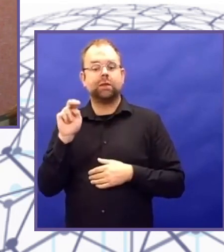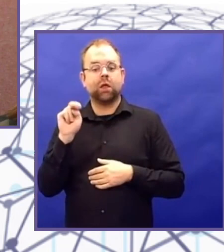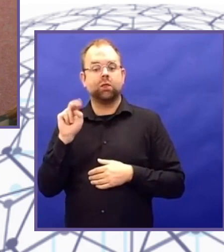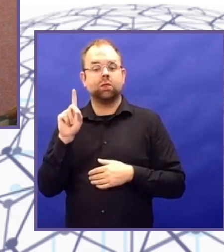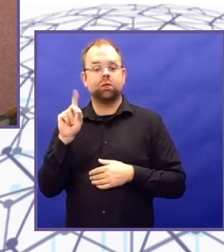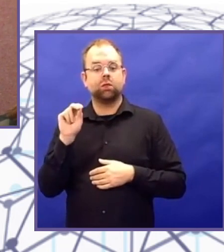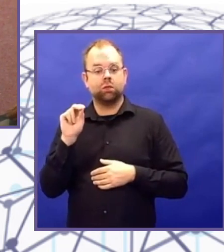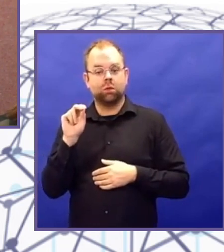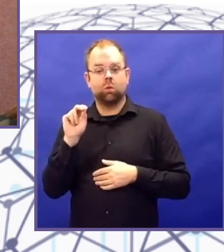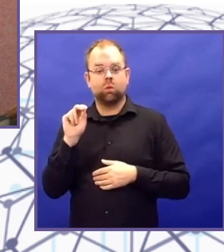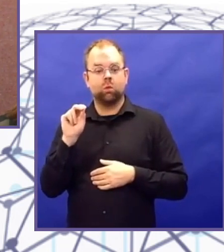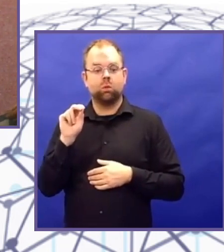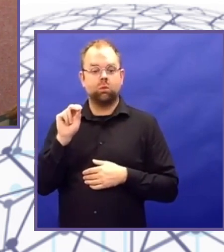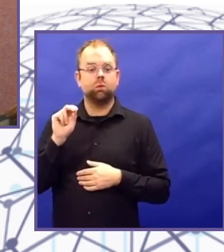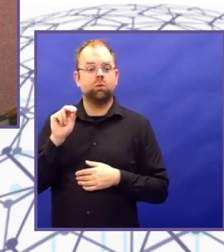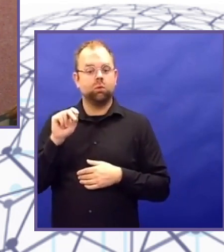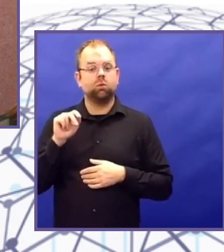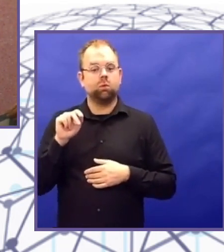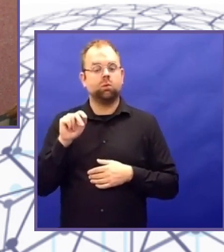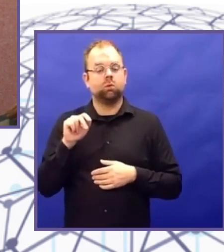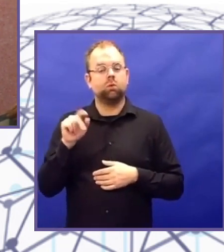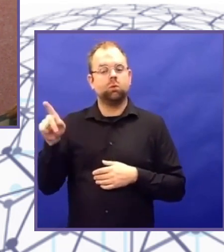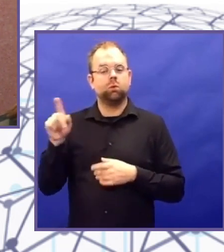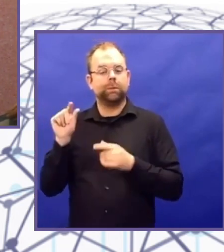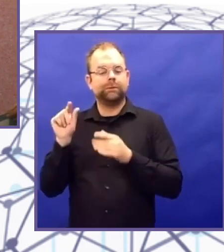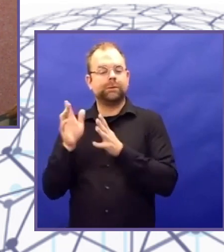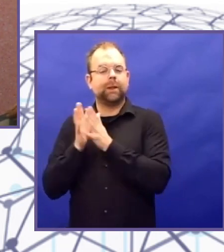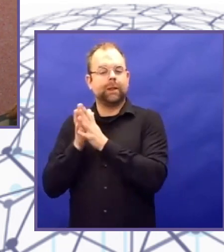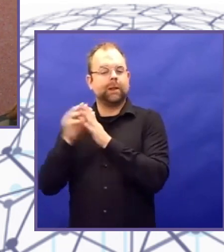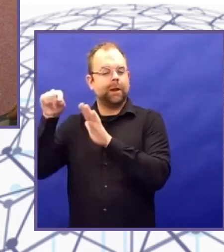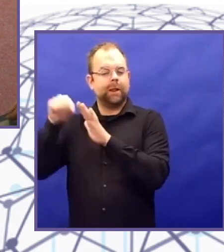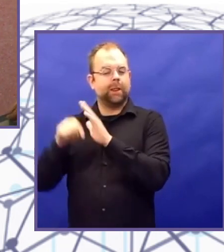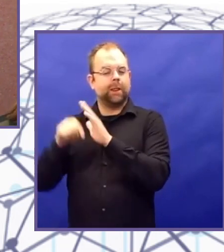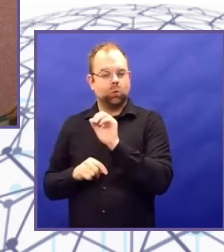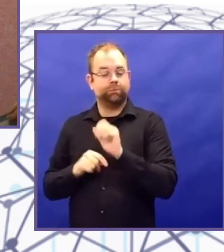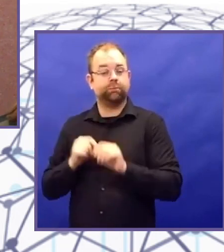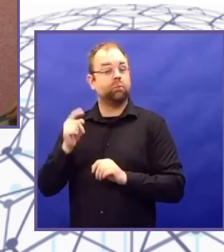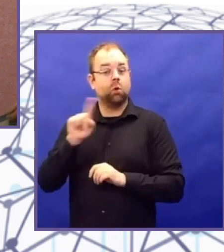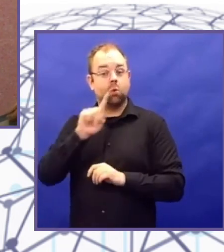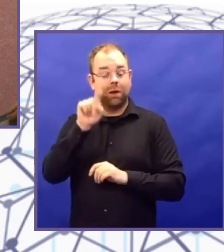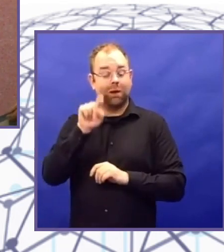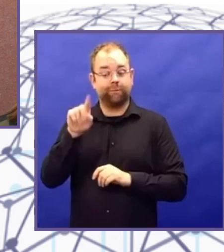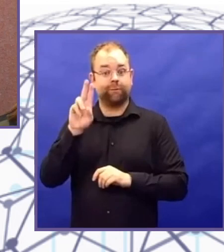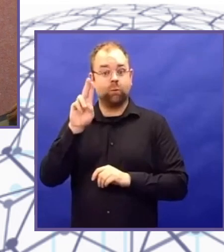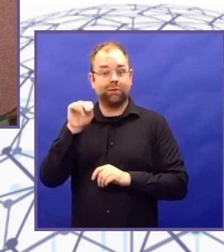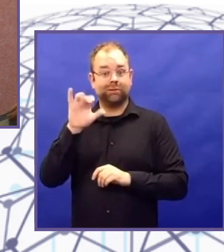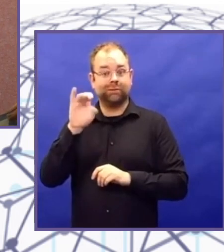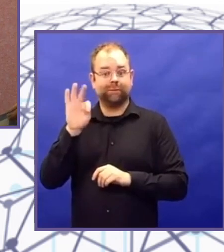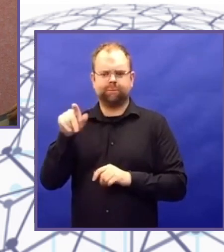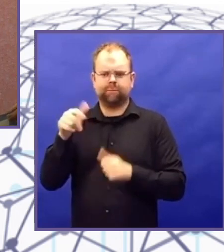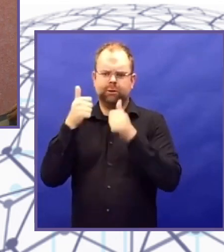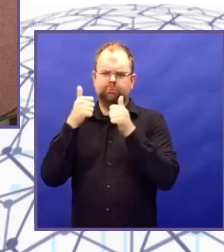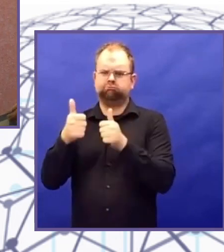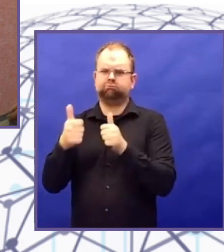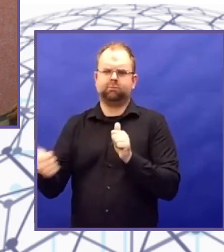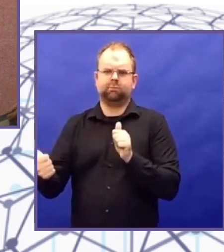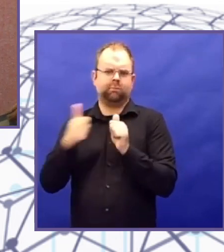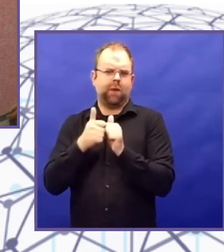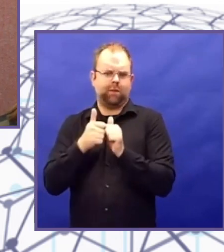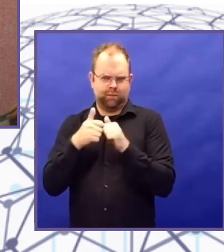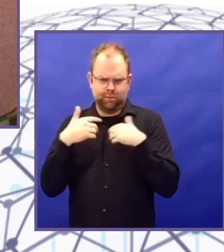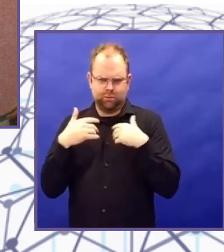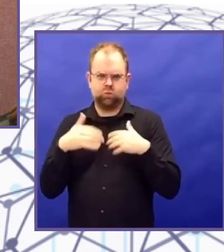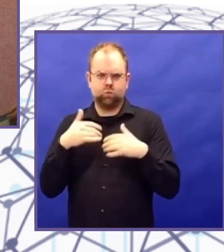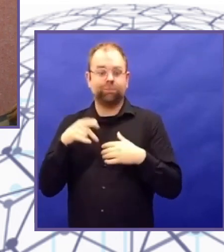that quality products are available globally at very competitive prices. And through this initiative